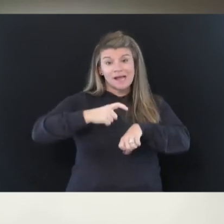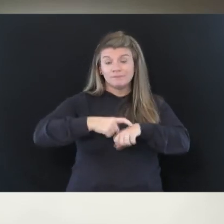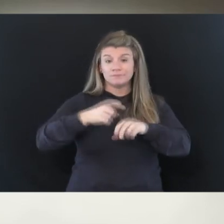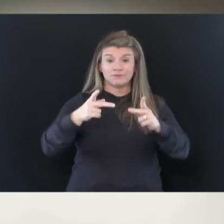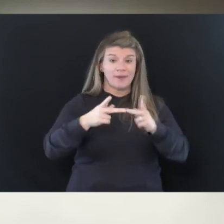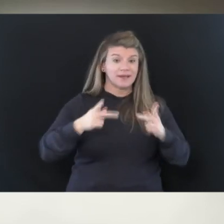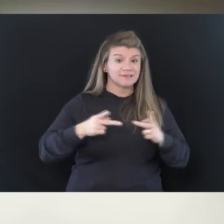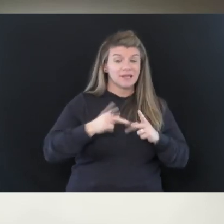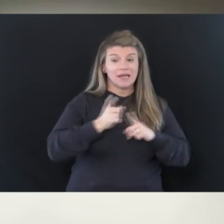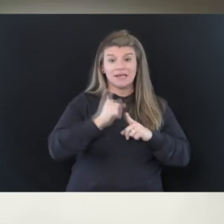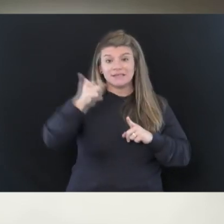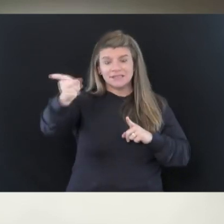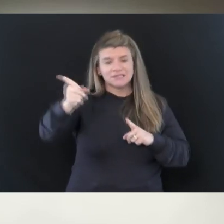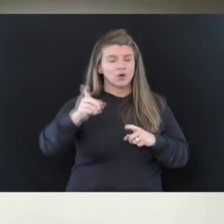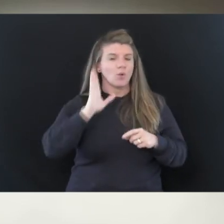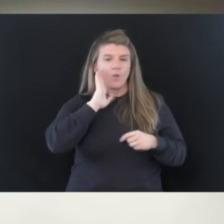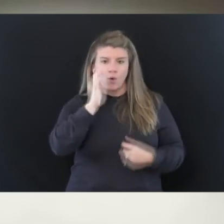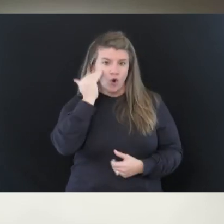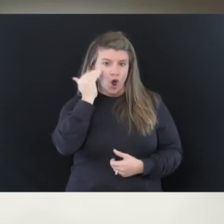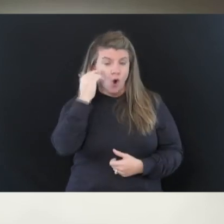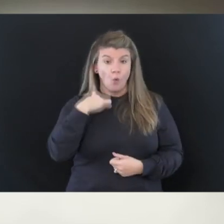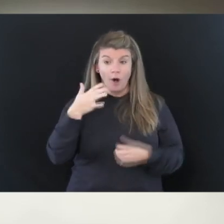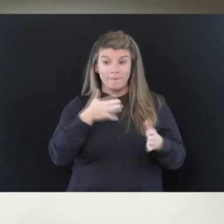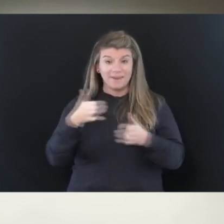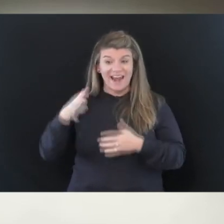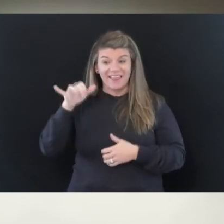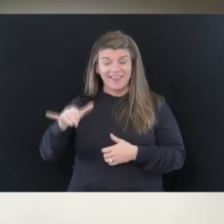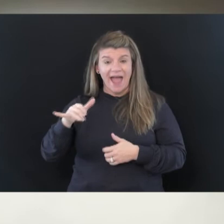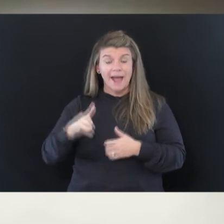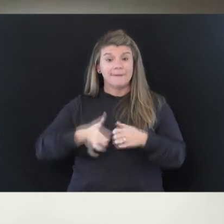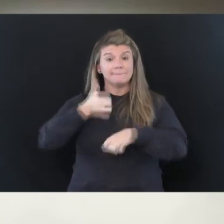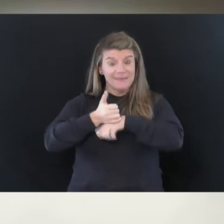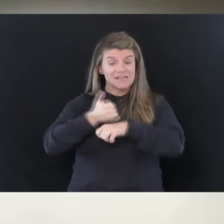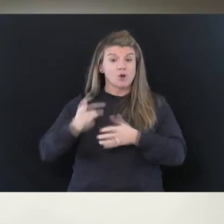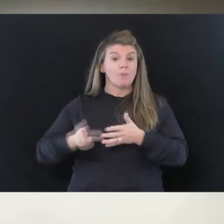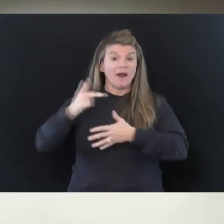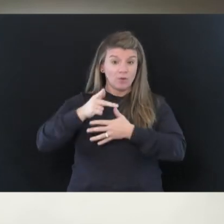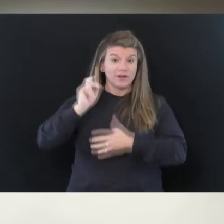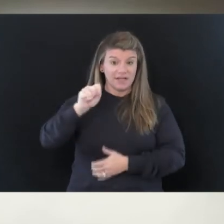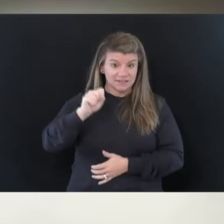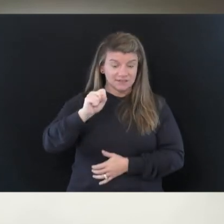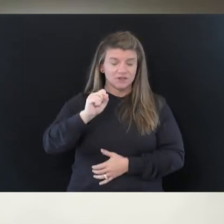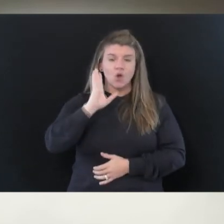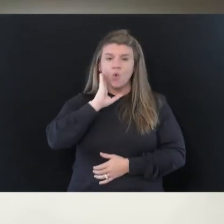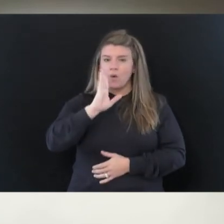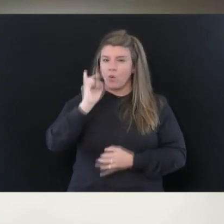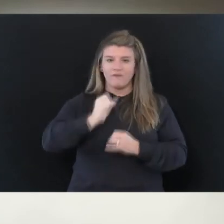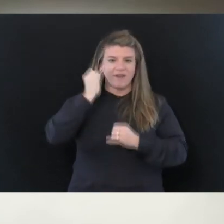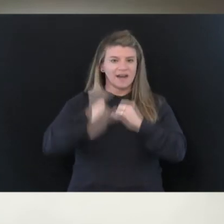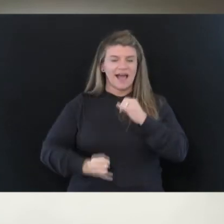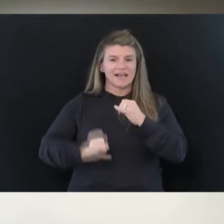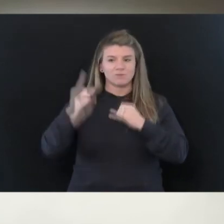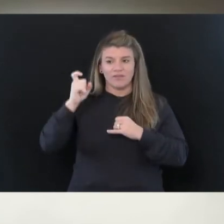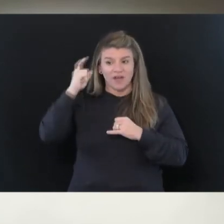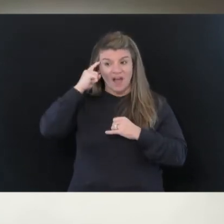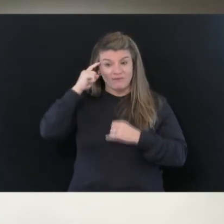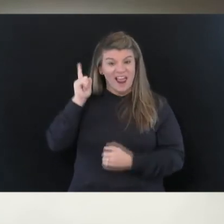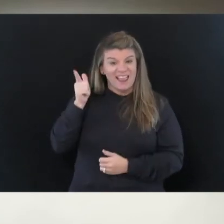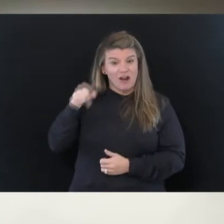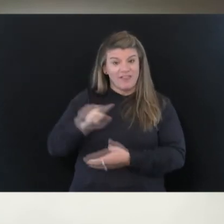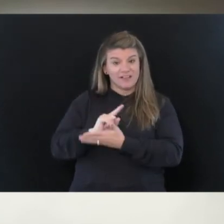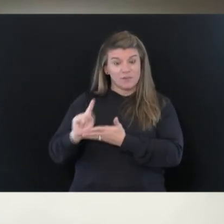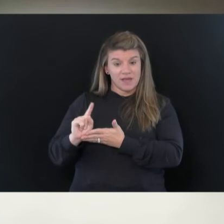will come. So we're planning those based on priorities. We will finalize with the governor later this